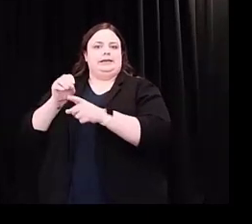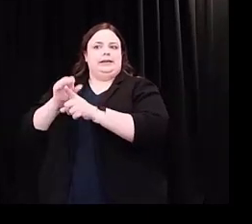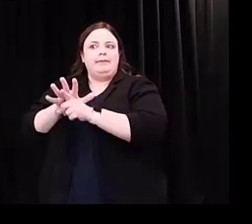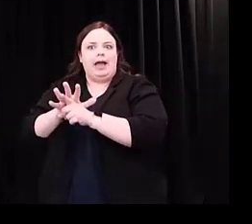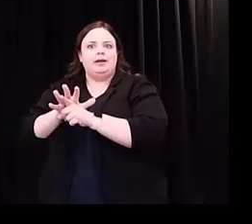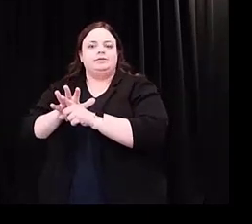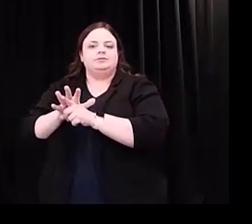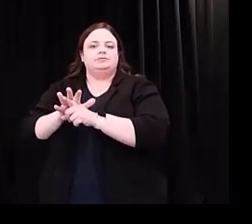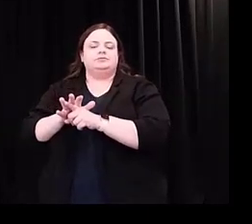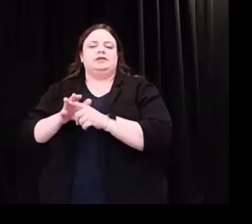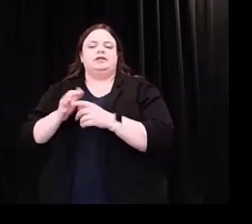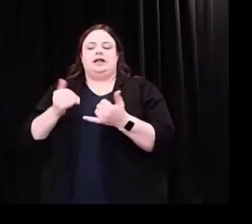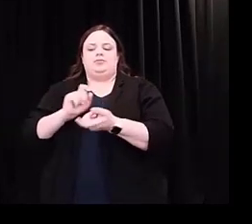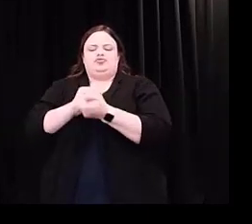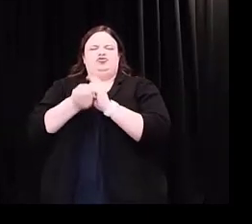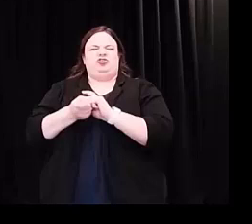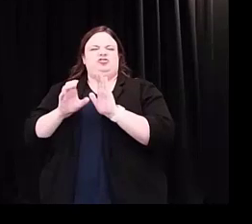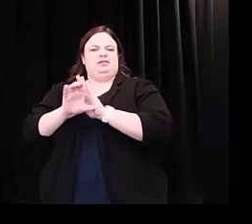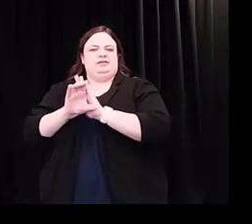now.